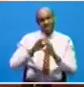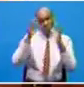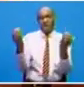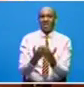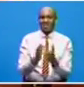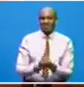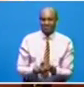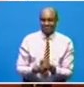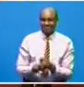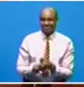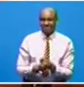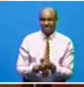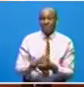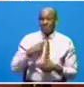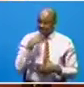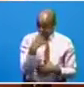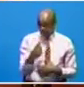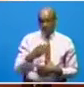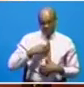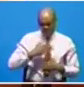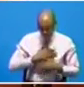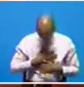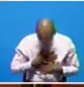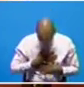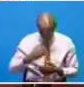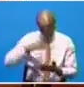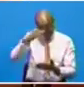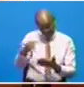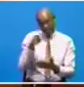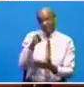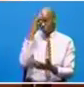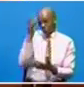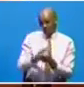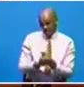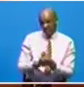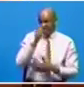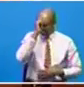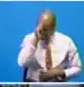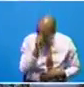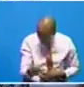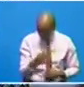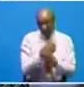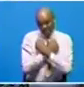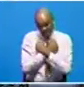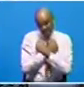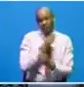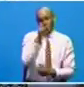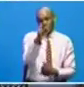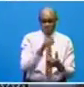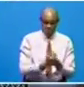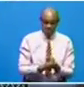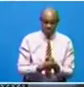world. And I tell you, it's my honor. I did this out of respect and the love I have for you.